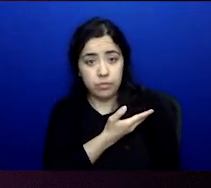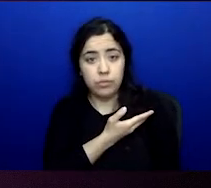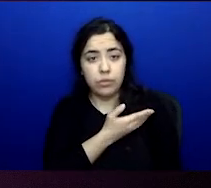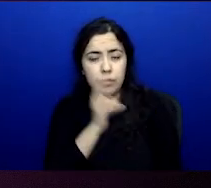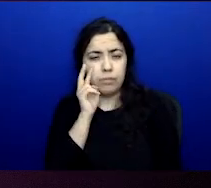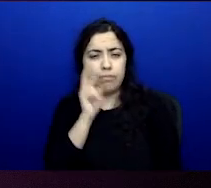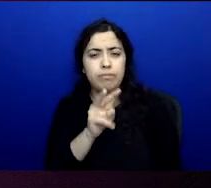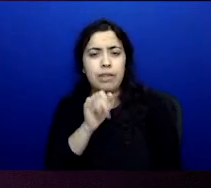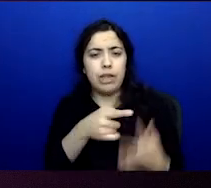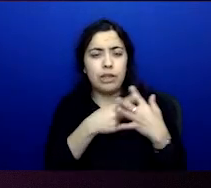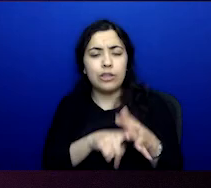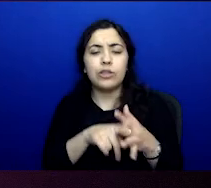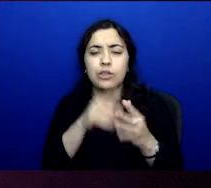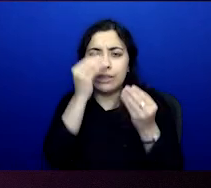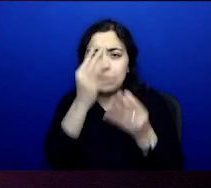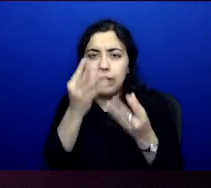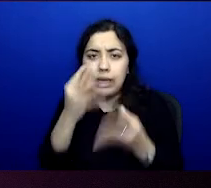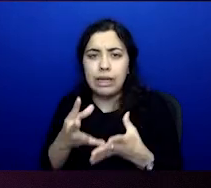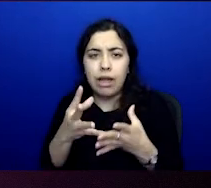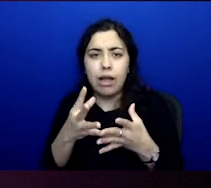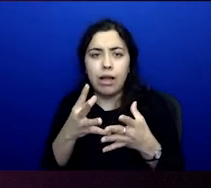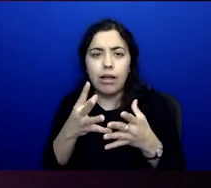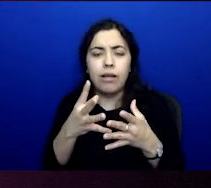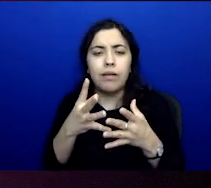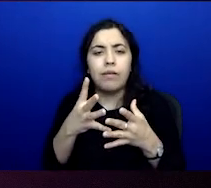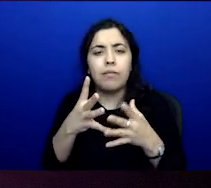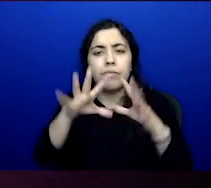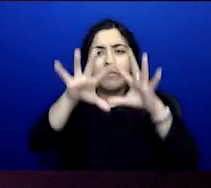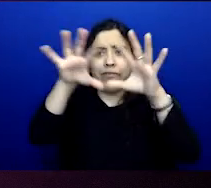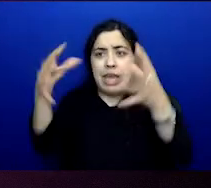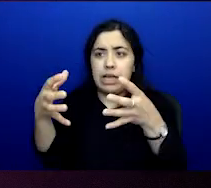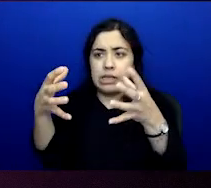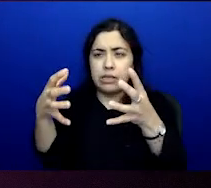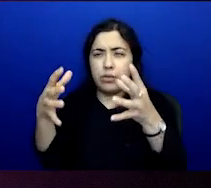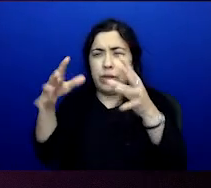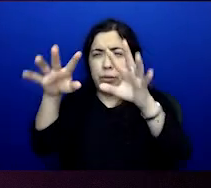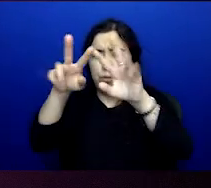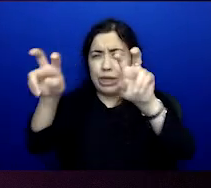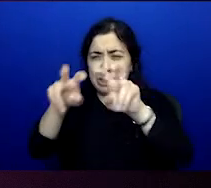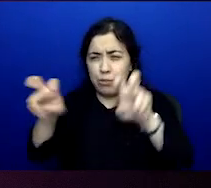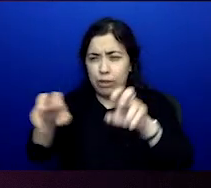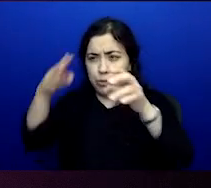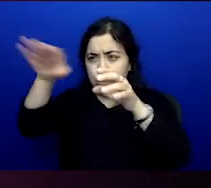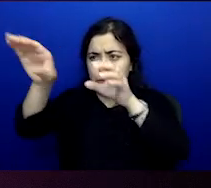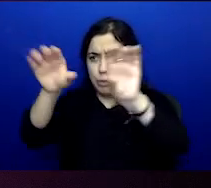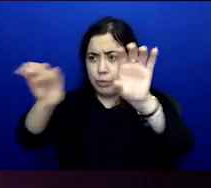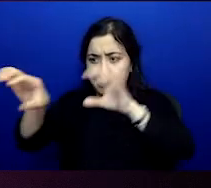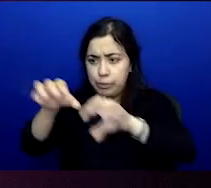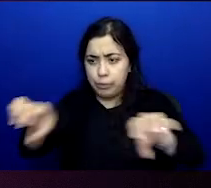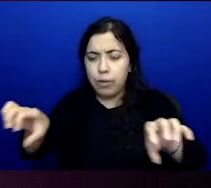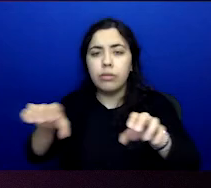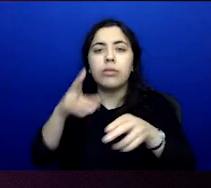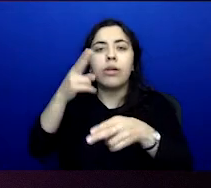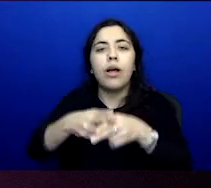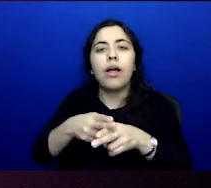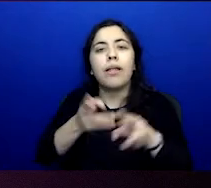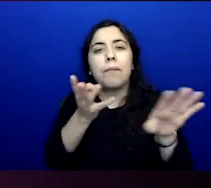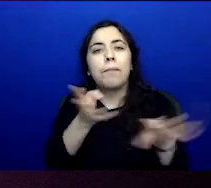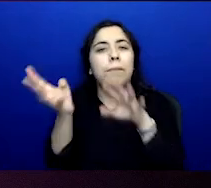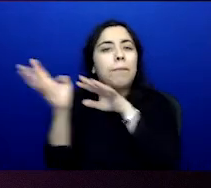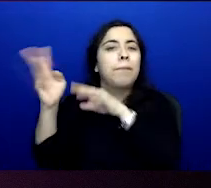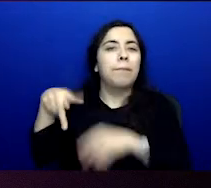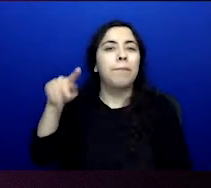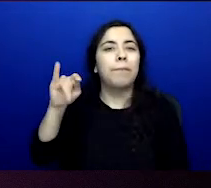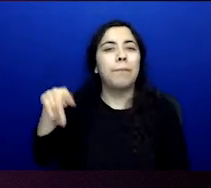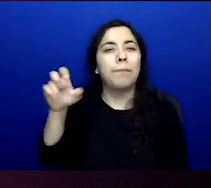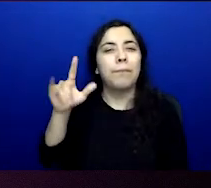data congestion phase where we will break down that giant object into what we call something called the pipeline state, which, by the